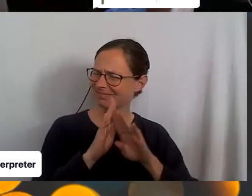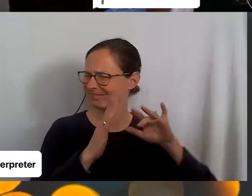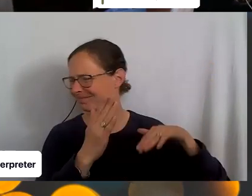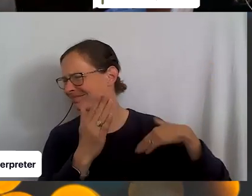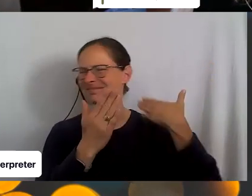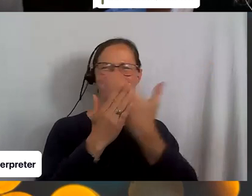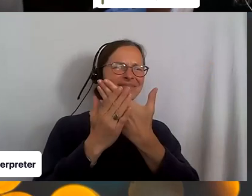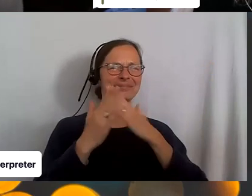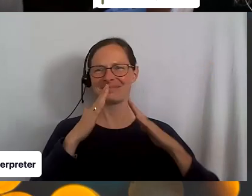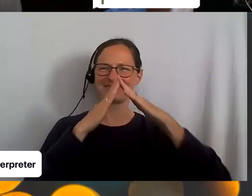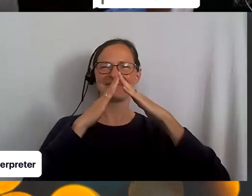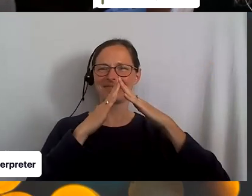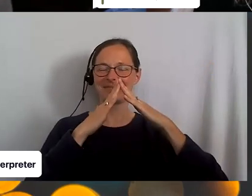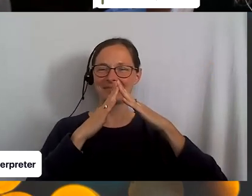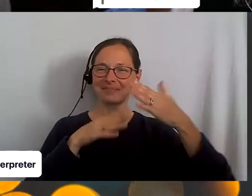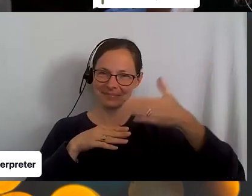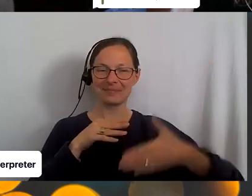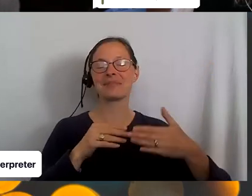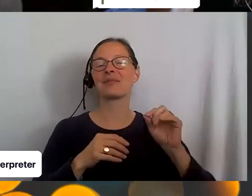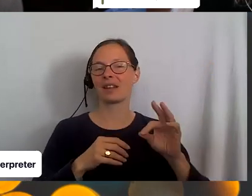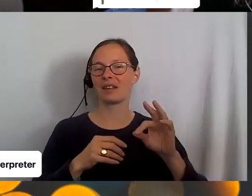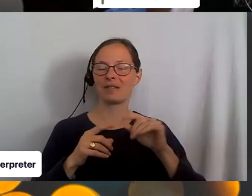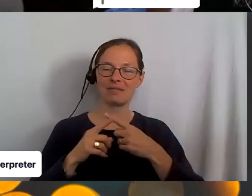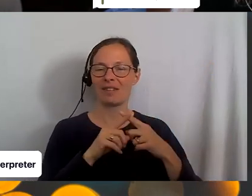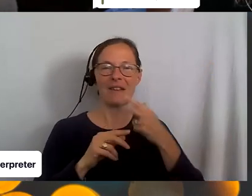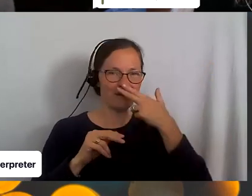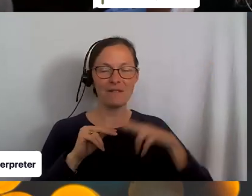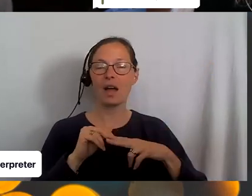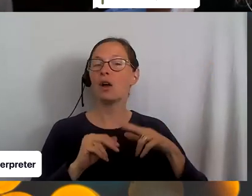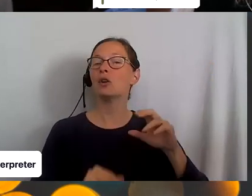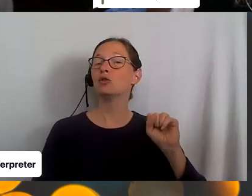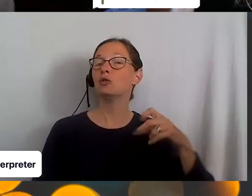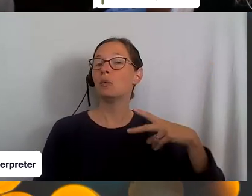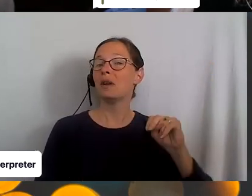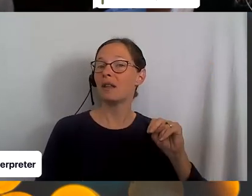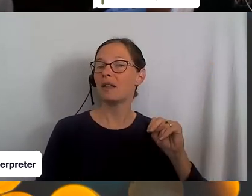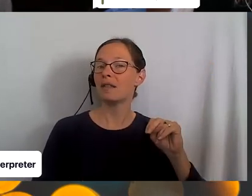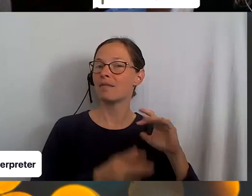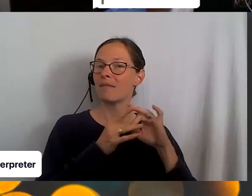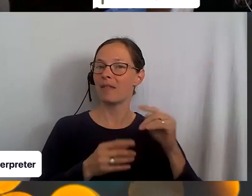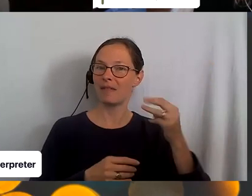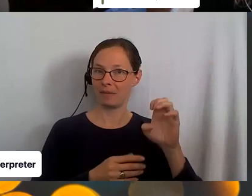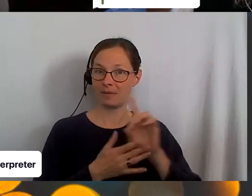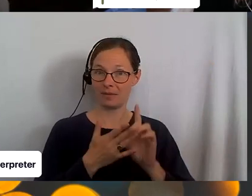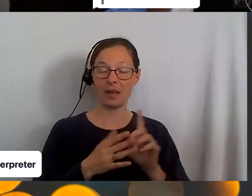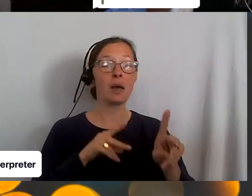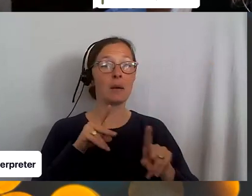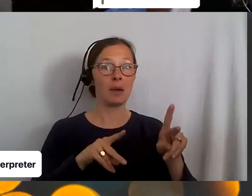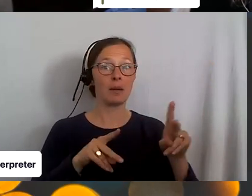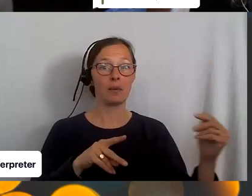series of knitting a very fun supernatural themed design. People are coming back